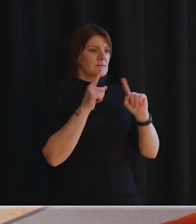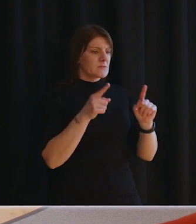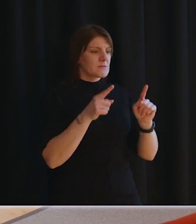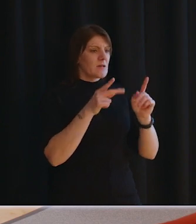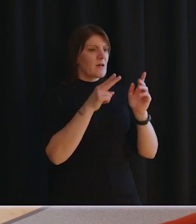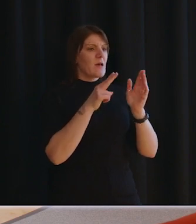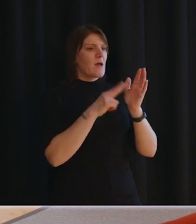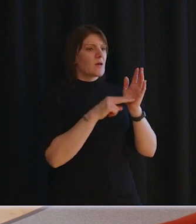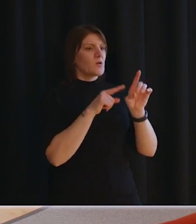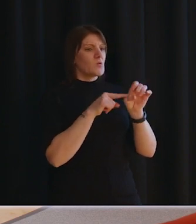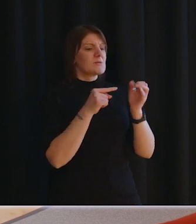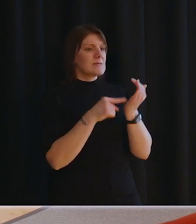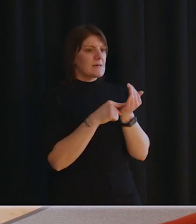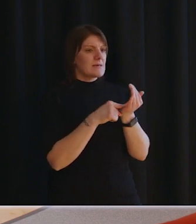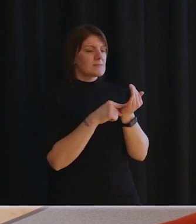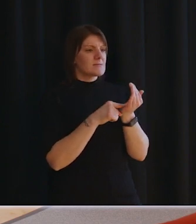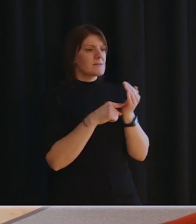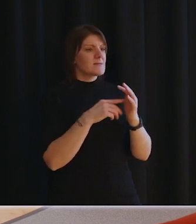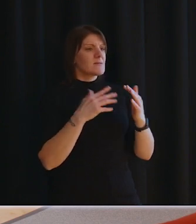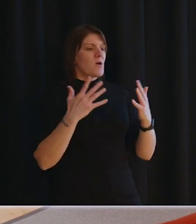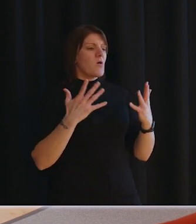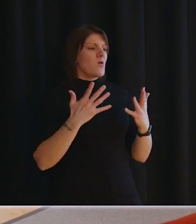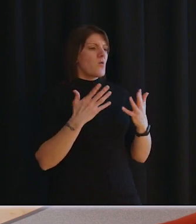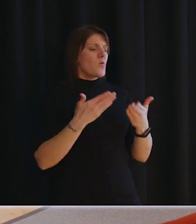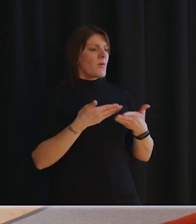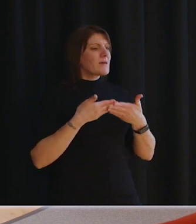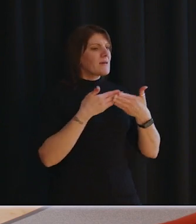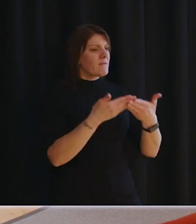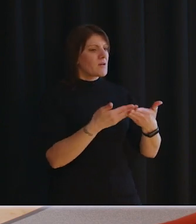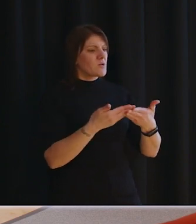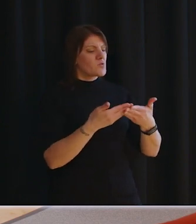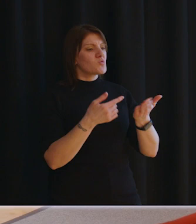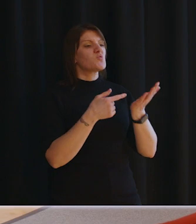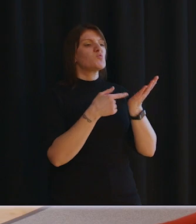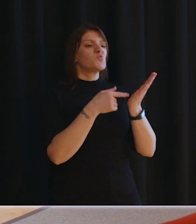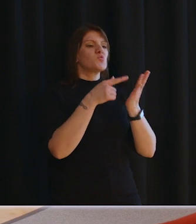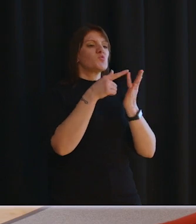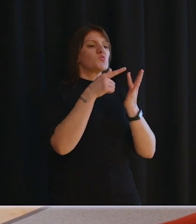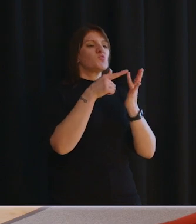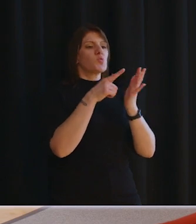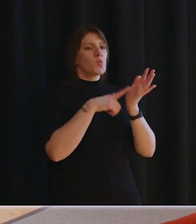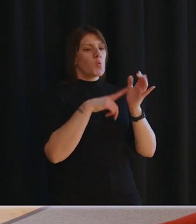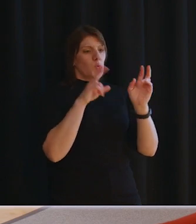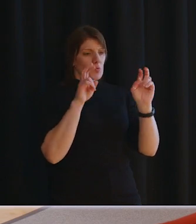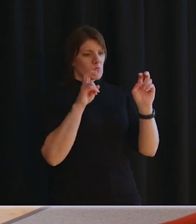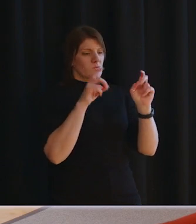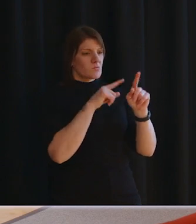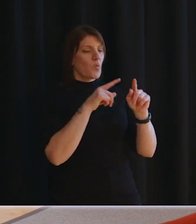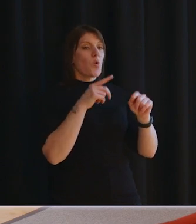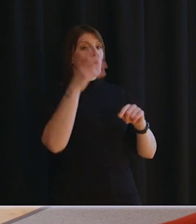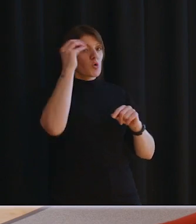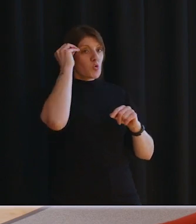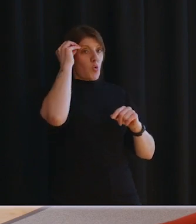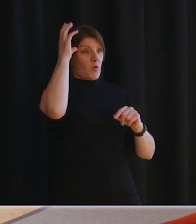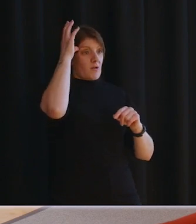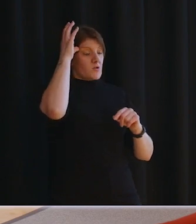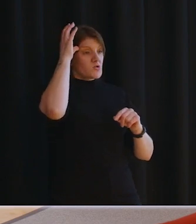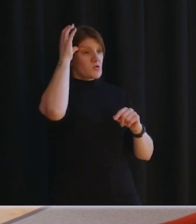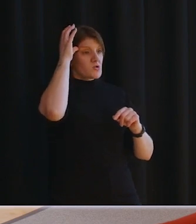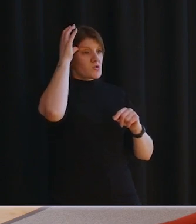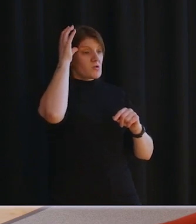given tools or knowledge to identify where to come to